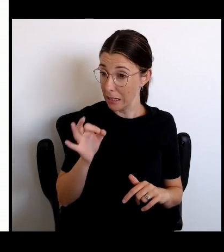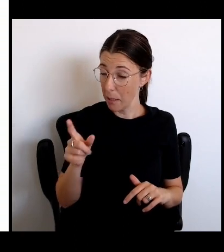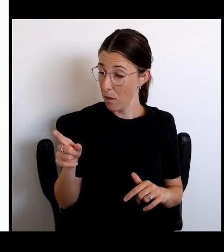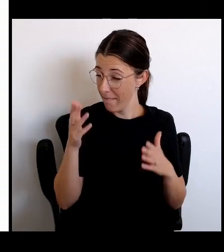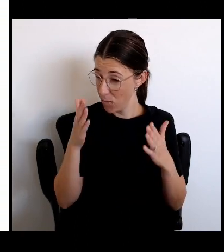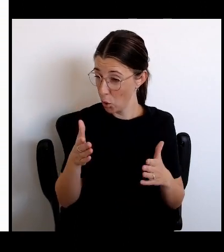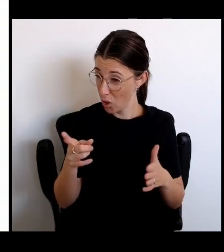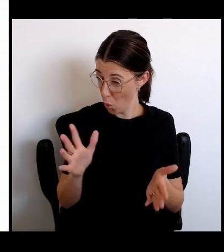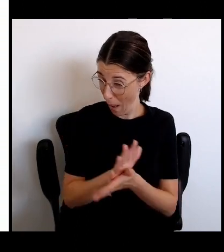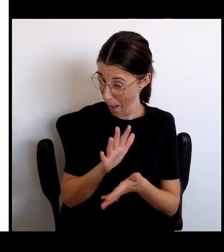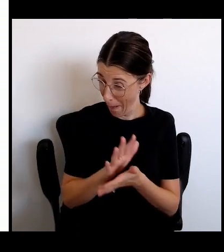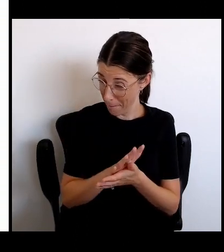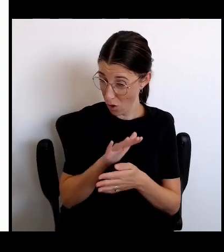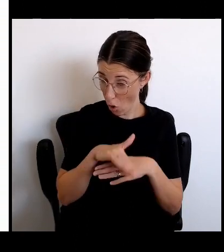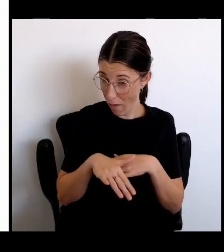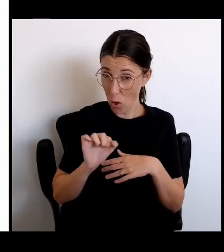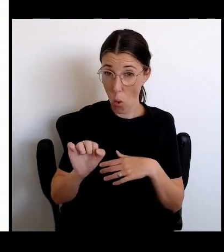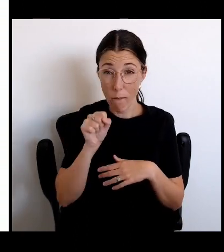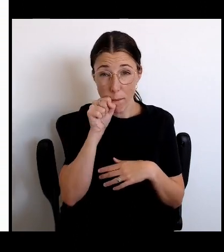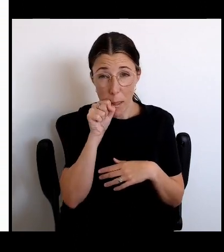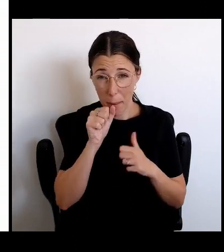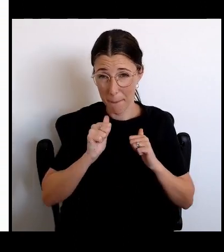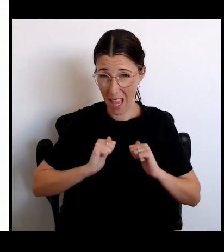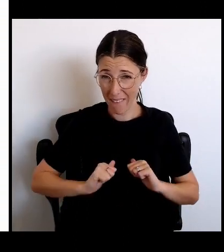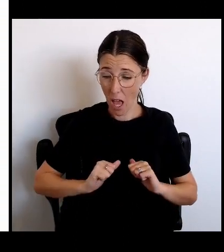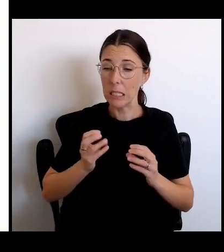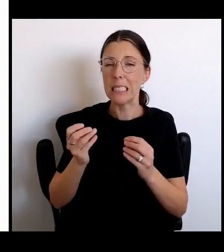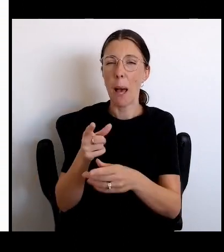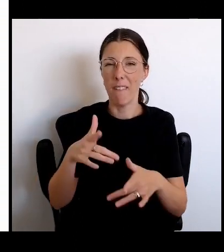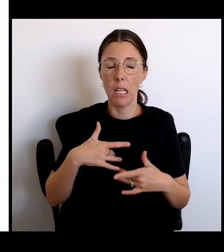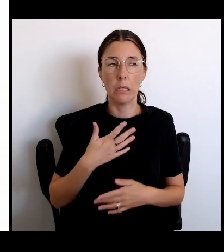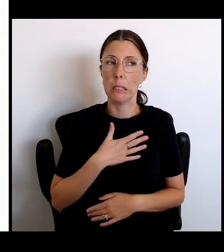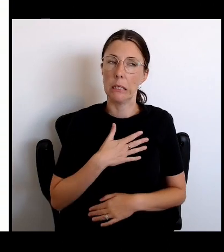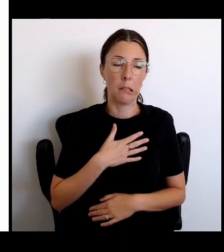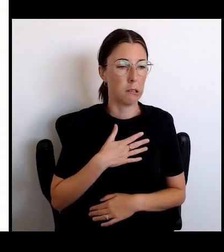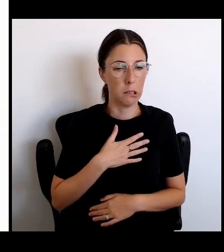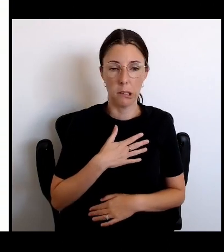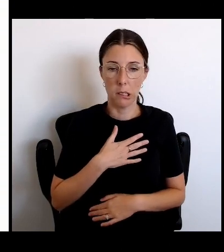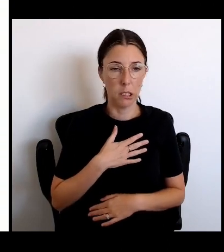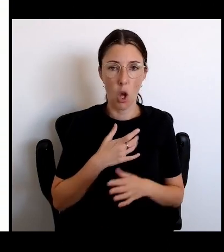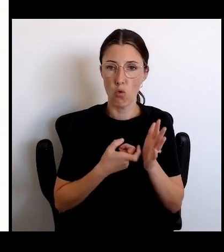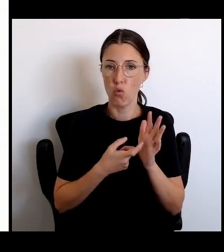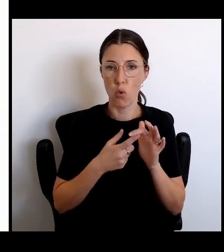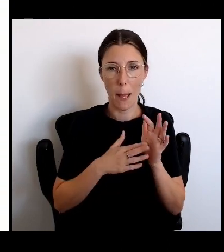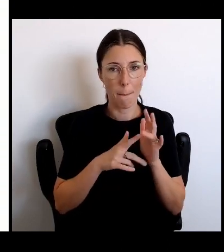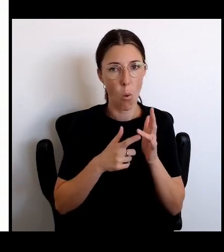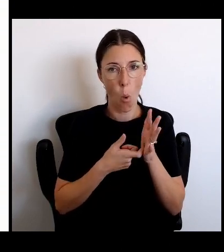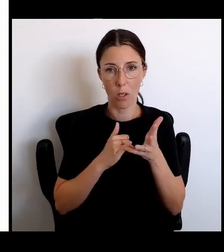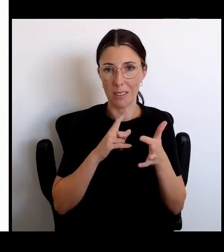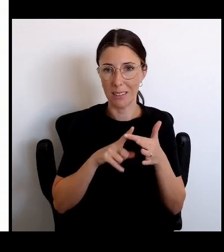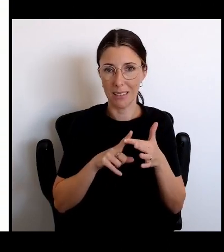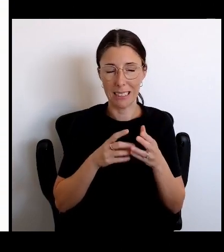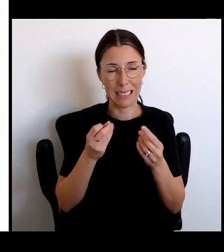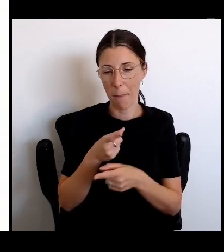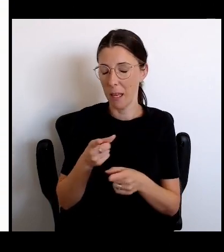we did see signs of contrition and remorse and admission that this is probably something that I haven't thought a lot about and